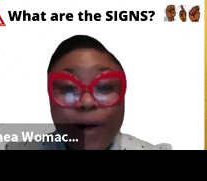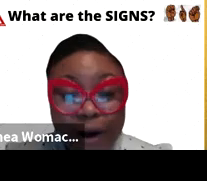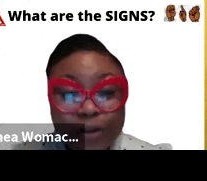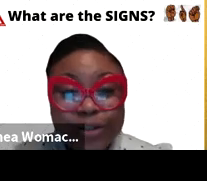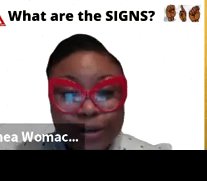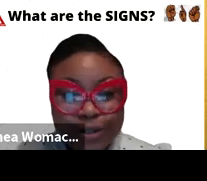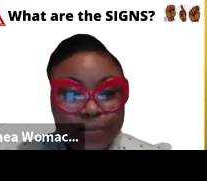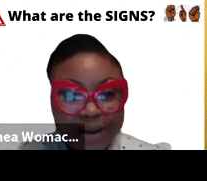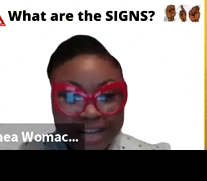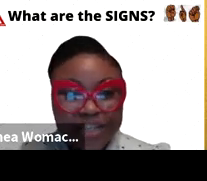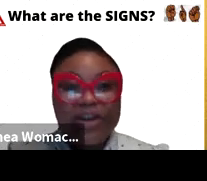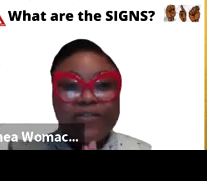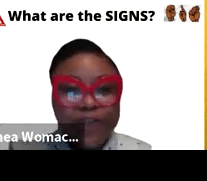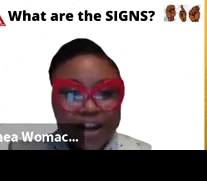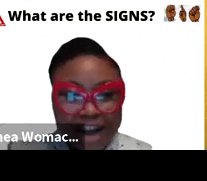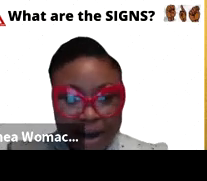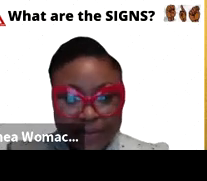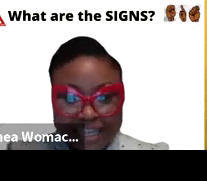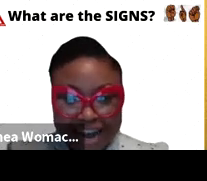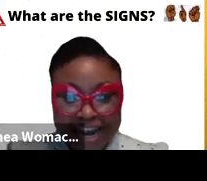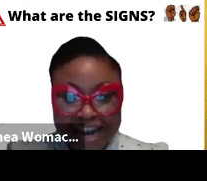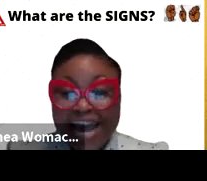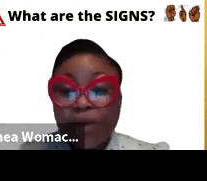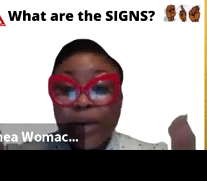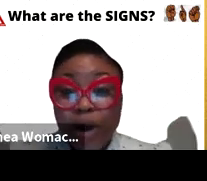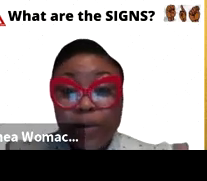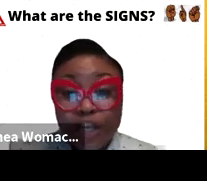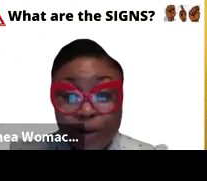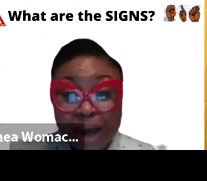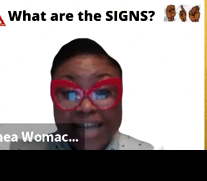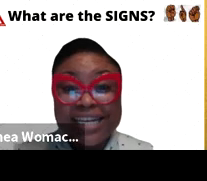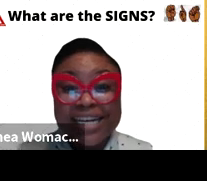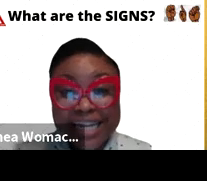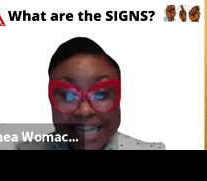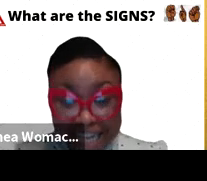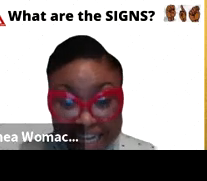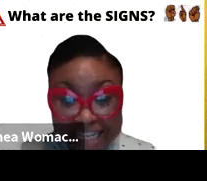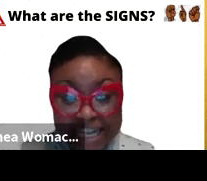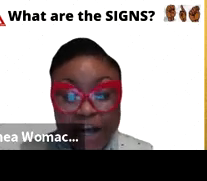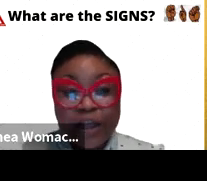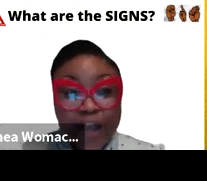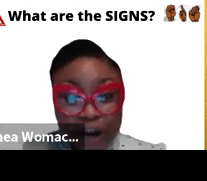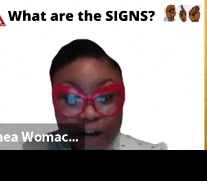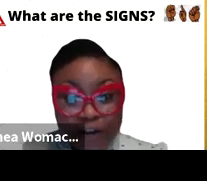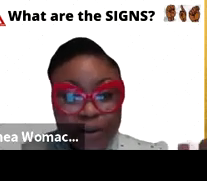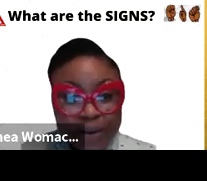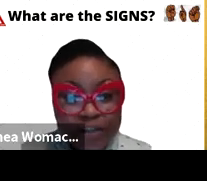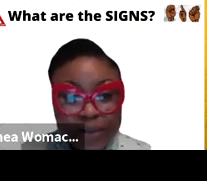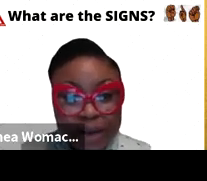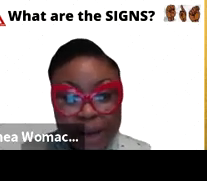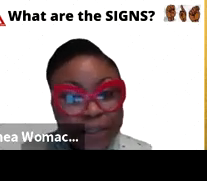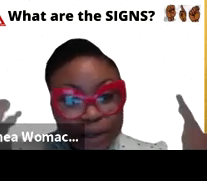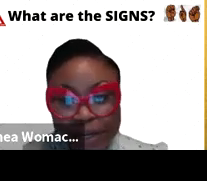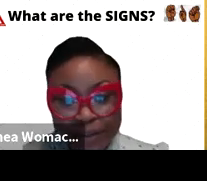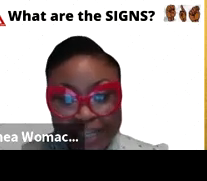thank you all so, so much for your help tonight. And we hope you, as the attendees, learned so much from